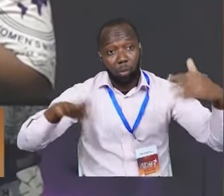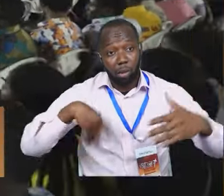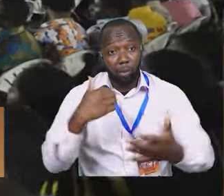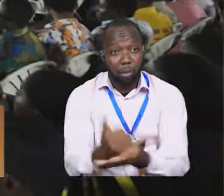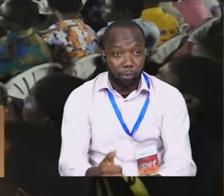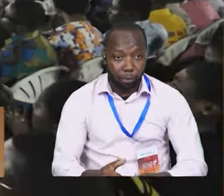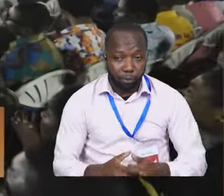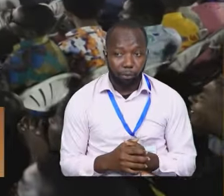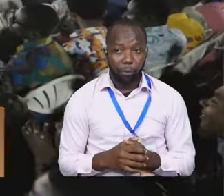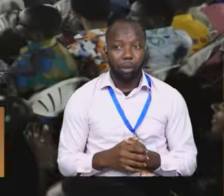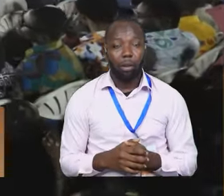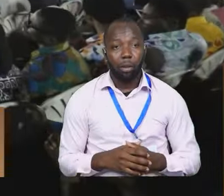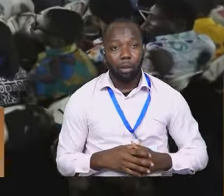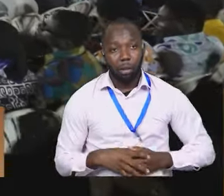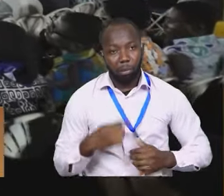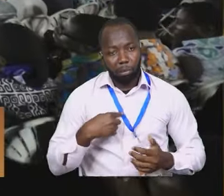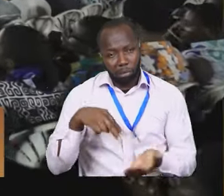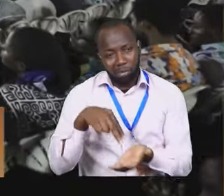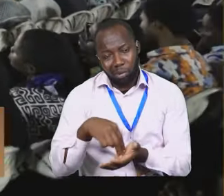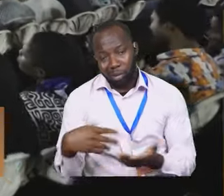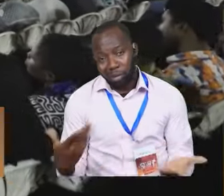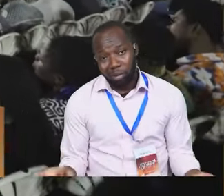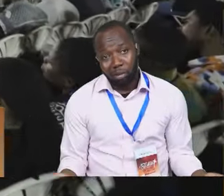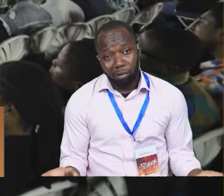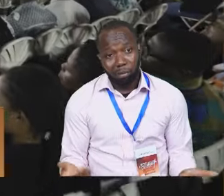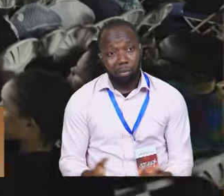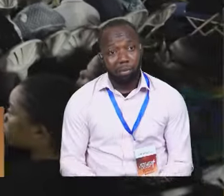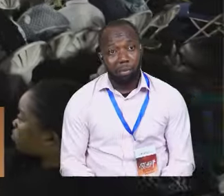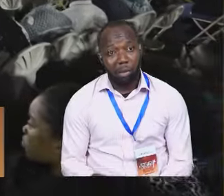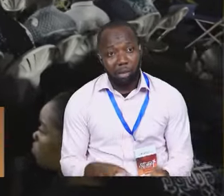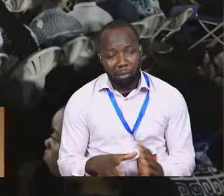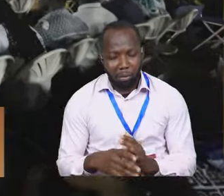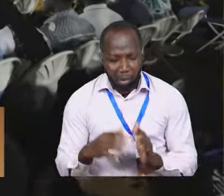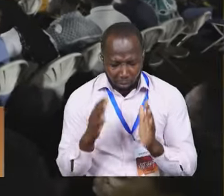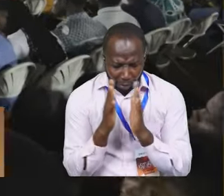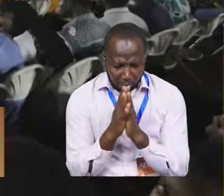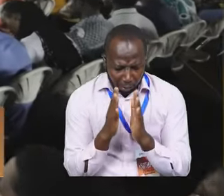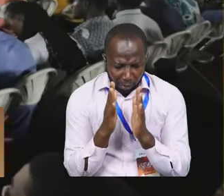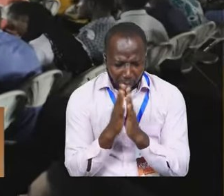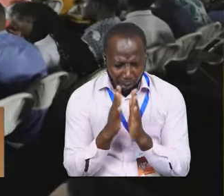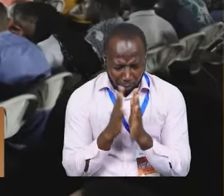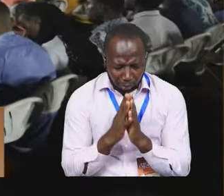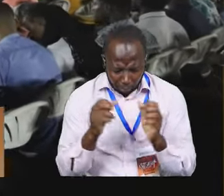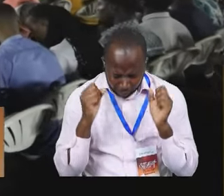Amen. I was standing there praying.